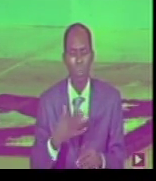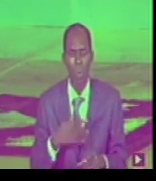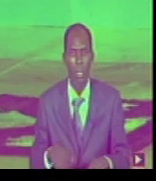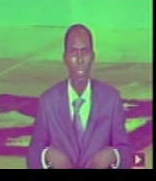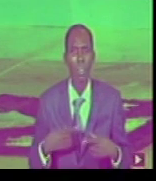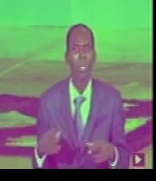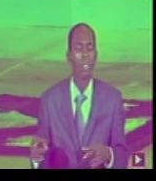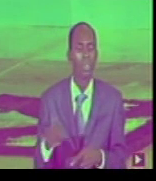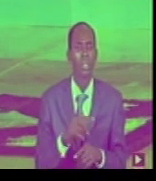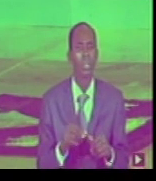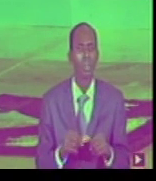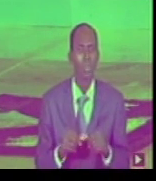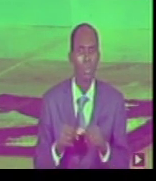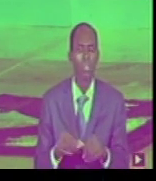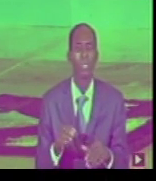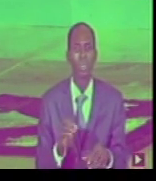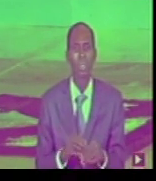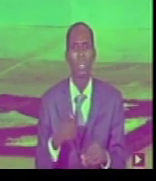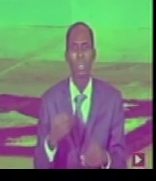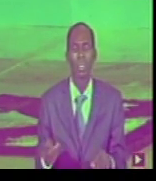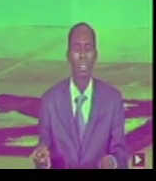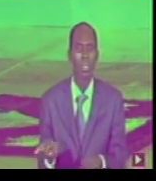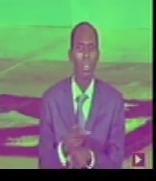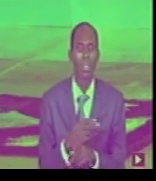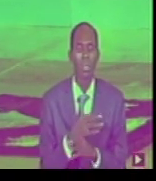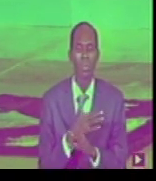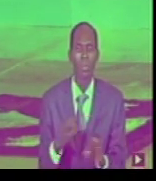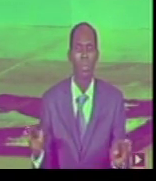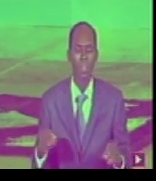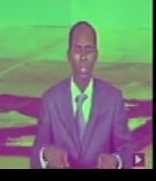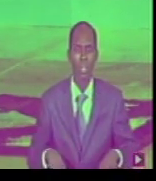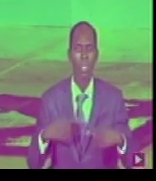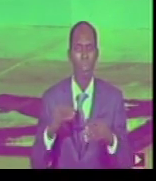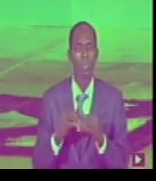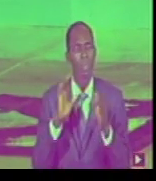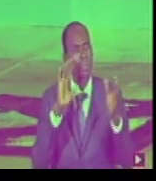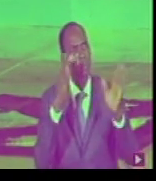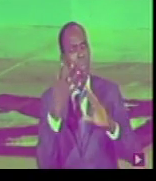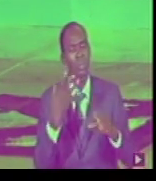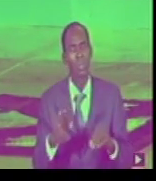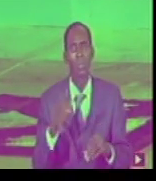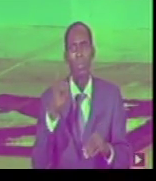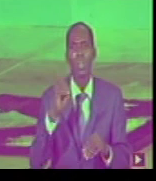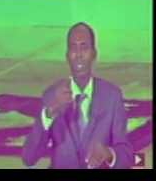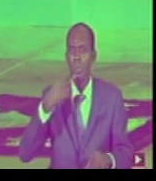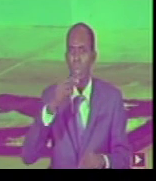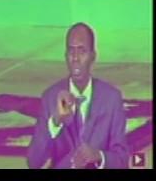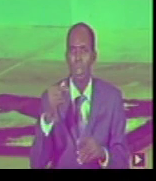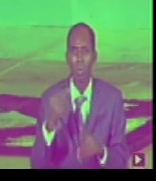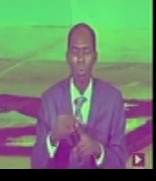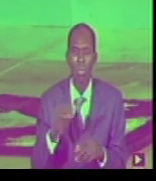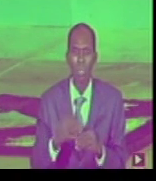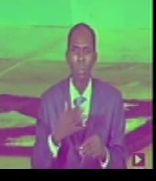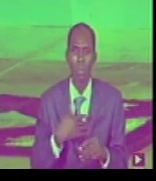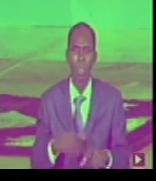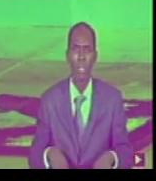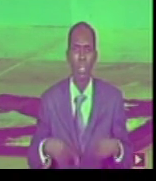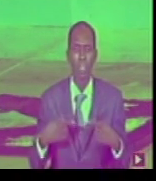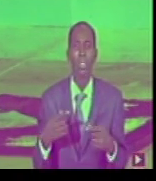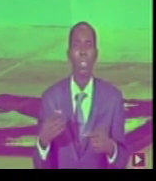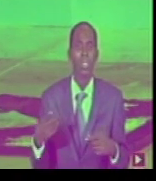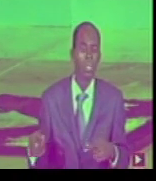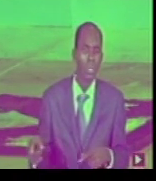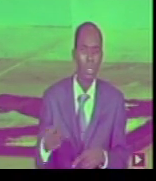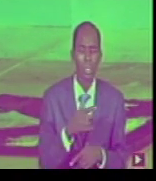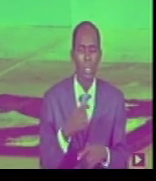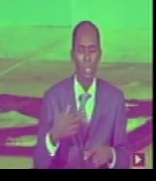their careless life in the presence of the Lord, speak a word in my life. Their religion cost them